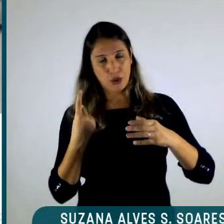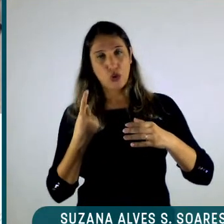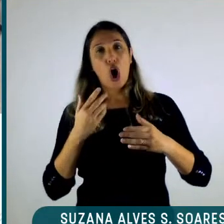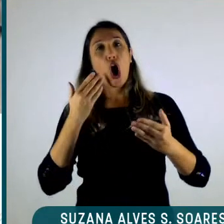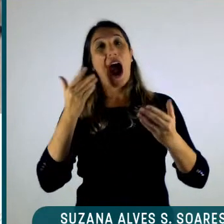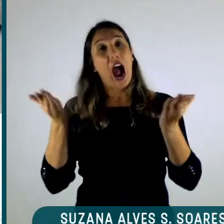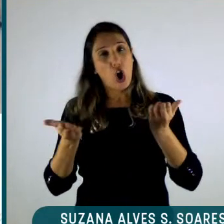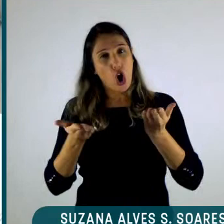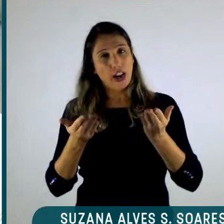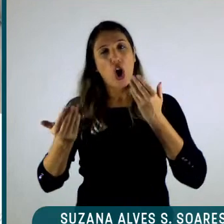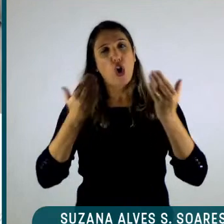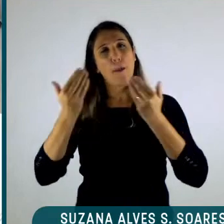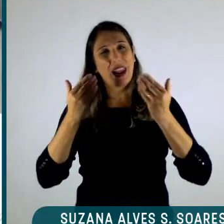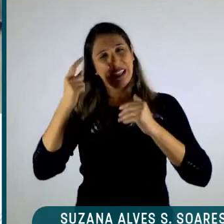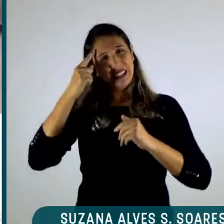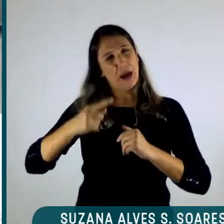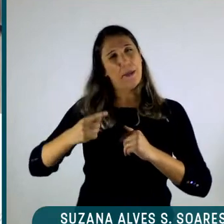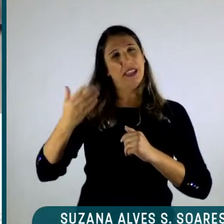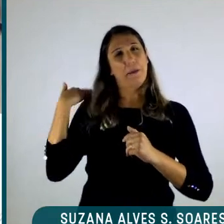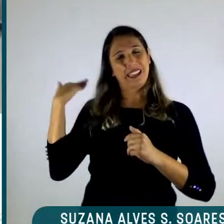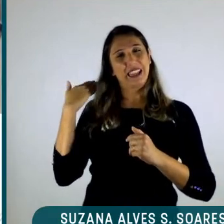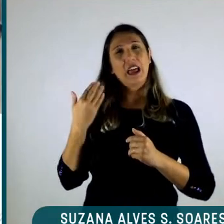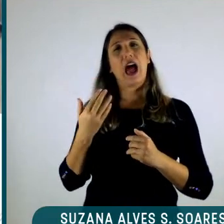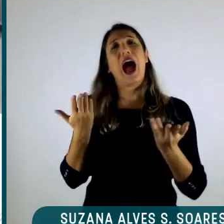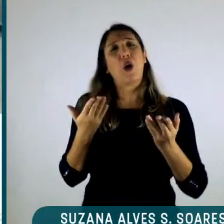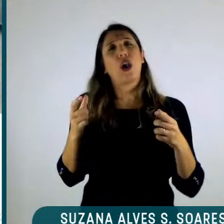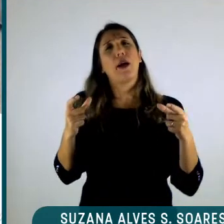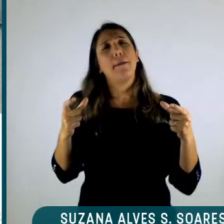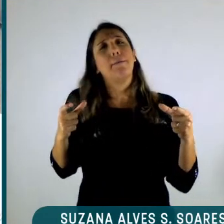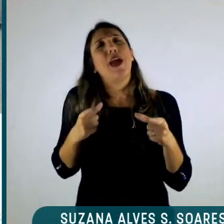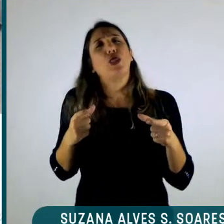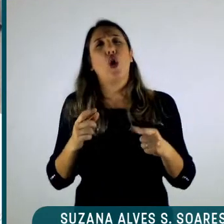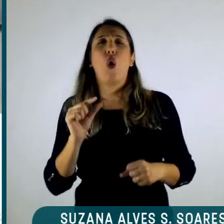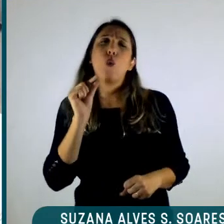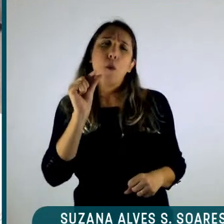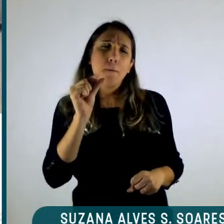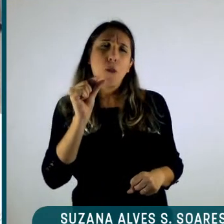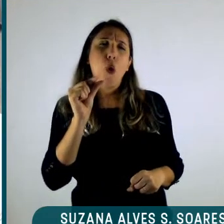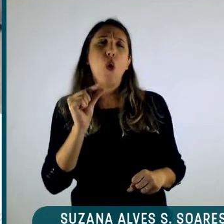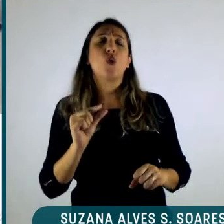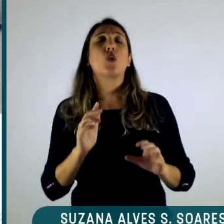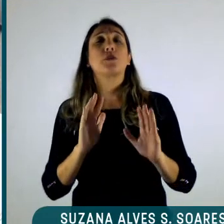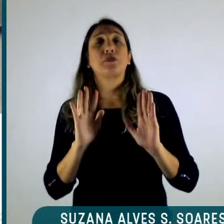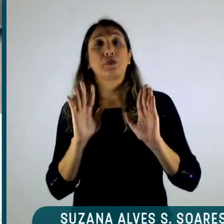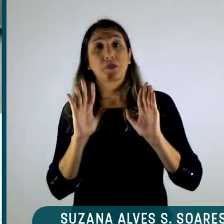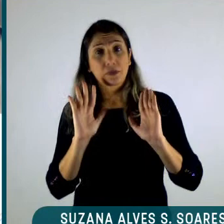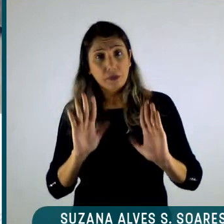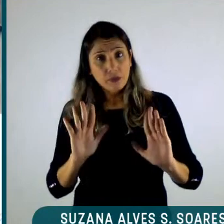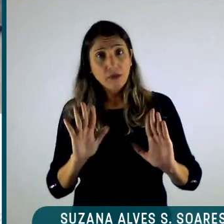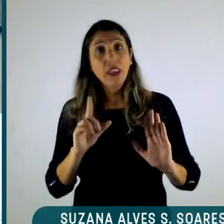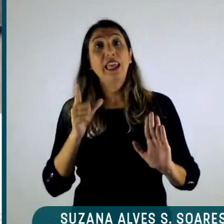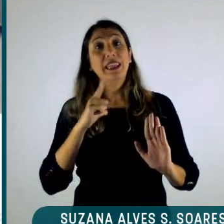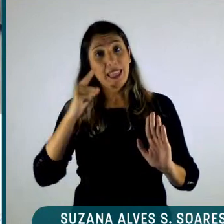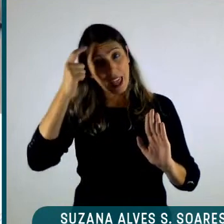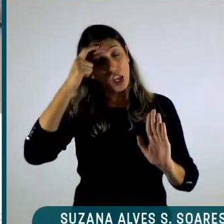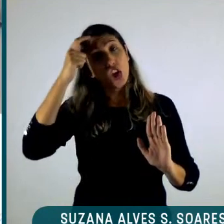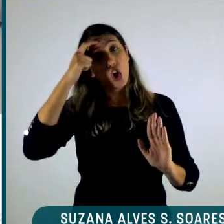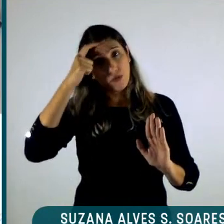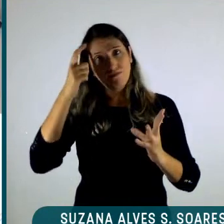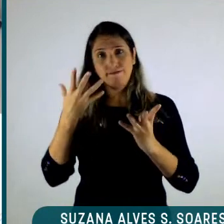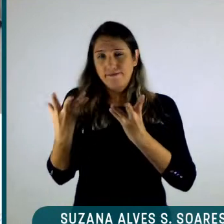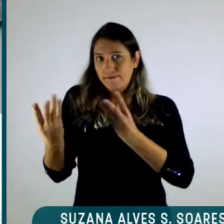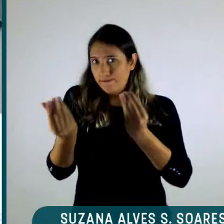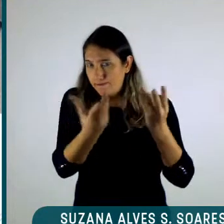now and compare to the one last week, it was a little smaller now. But we